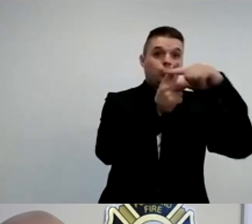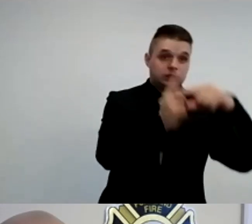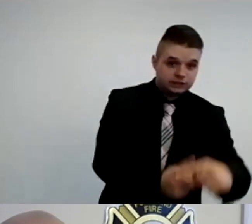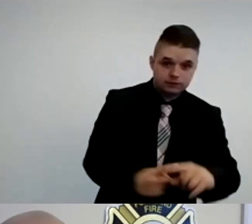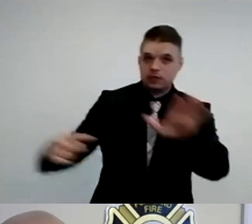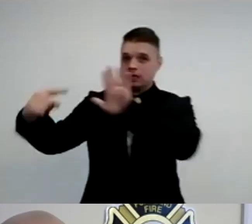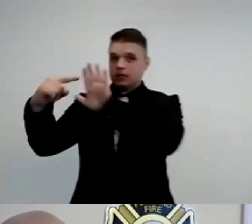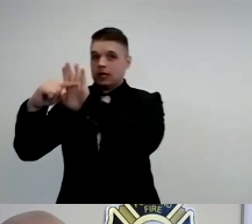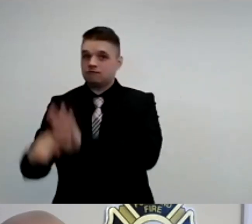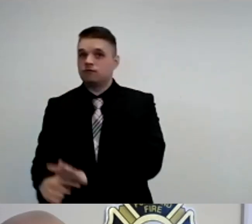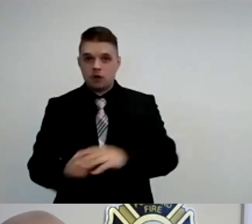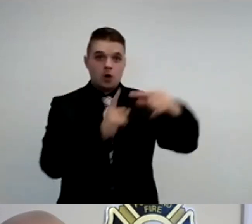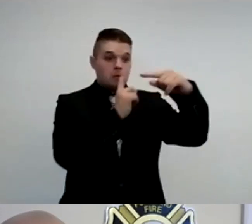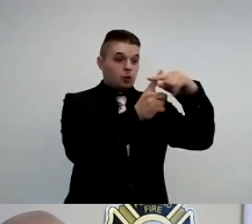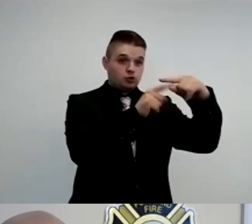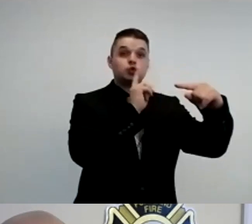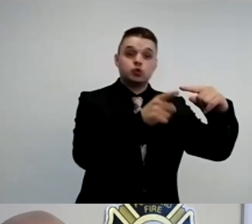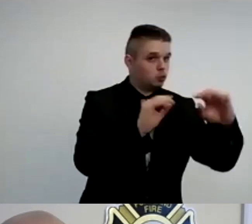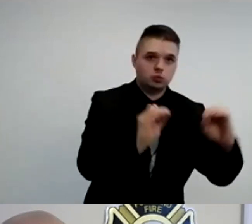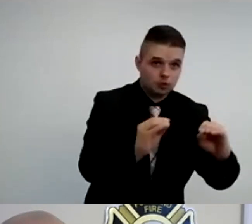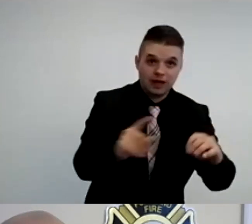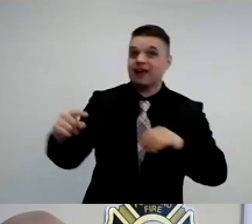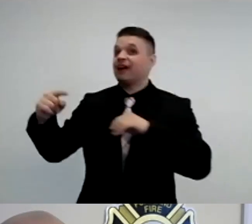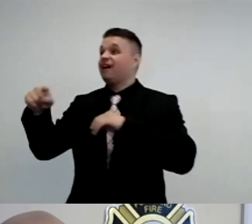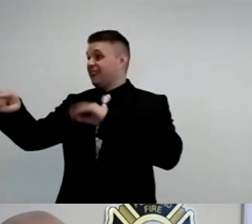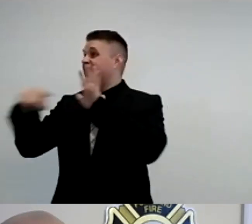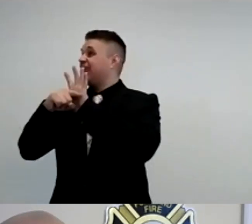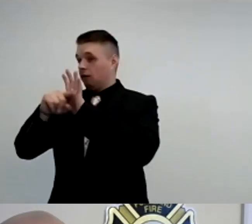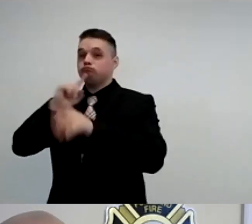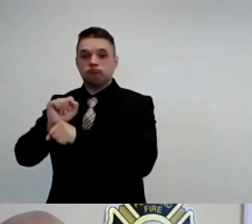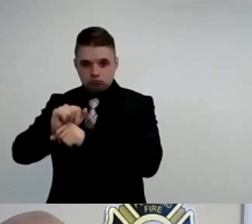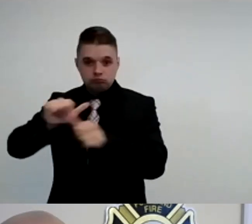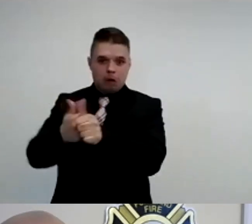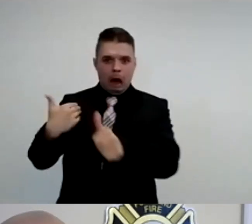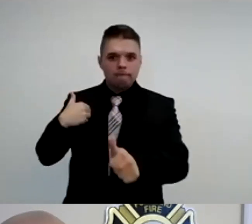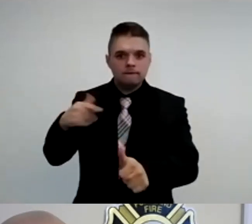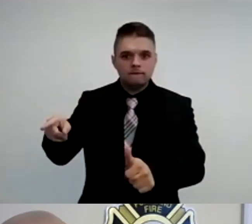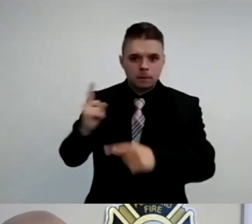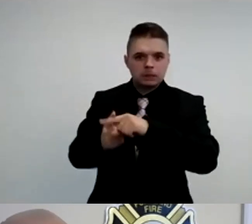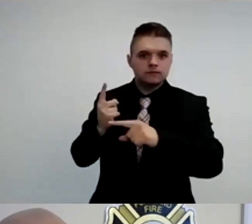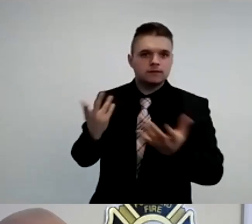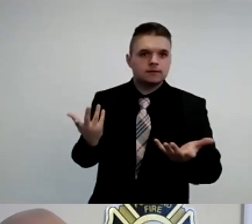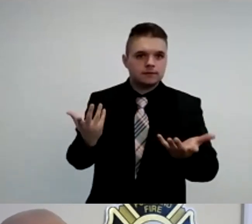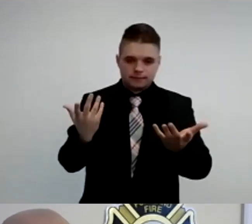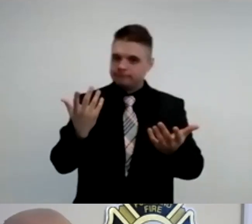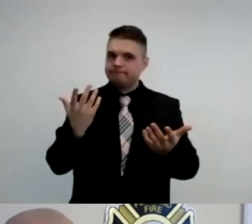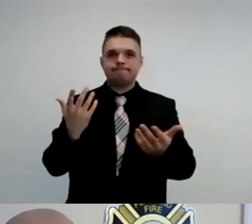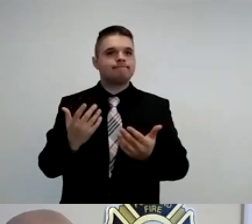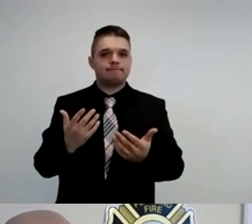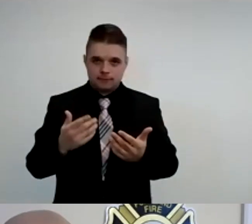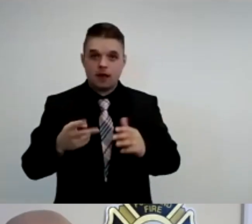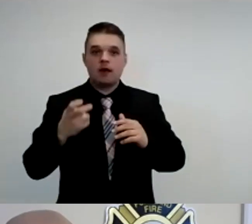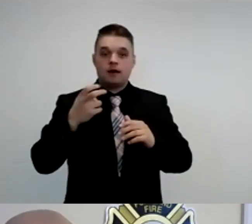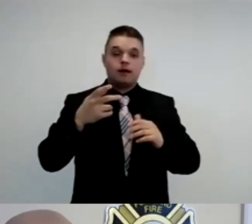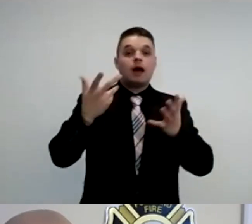So you're raising a concern that others have as well, that the diagnostic test we have right now may be a false